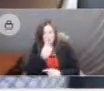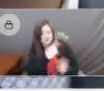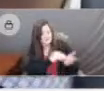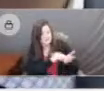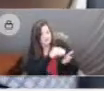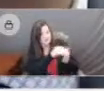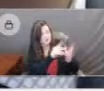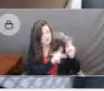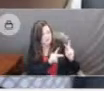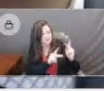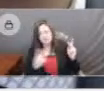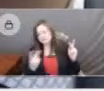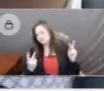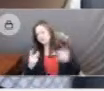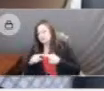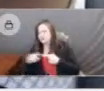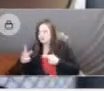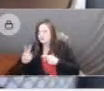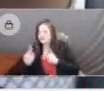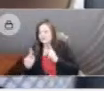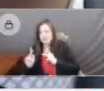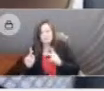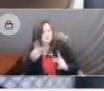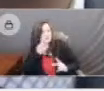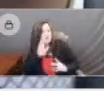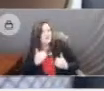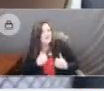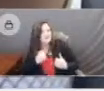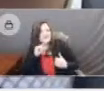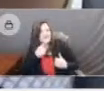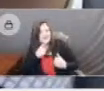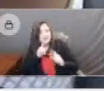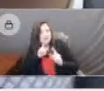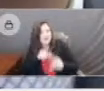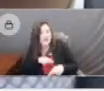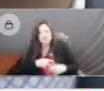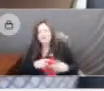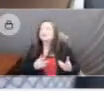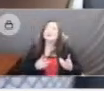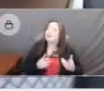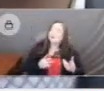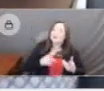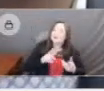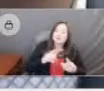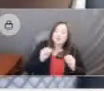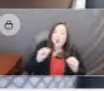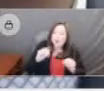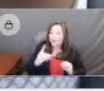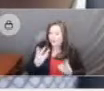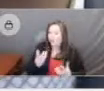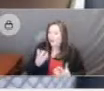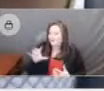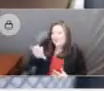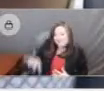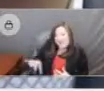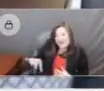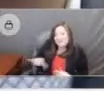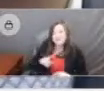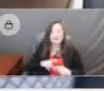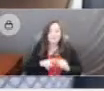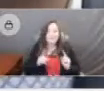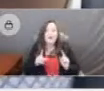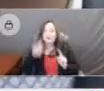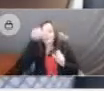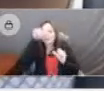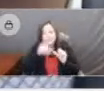people, which again, you know, nobody wants to be in that range. But we have to keep in mind that, as we mentioned earlier,